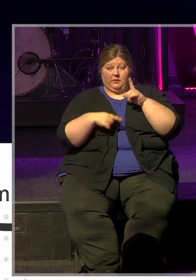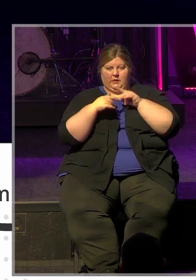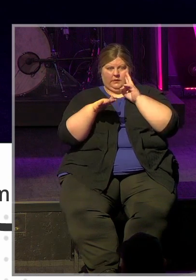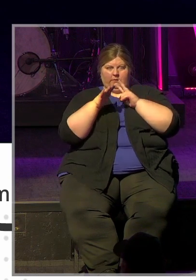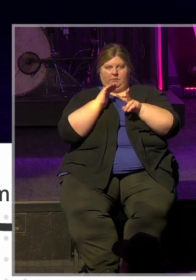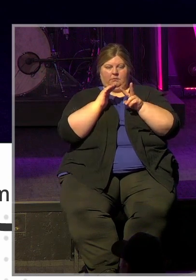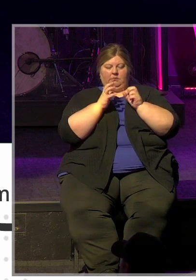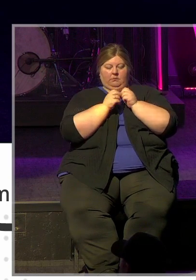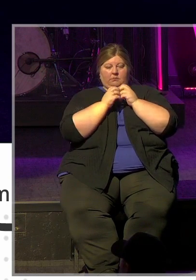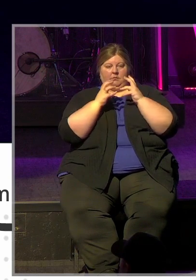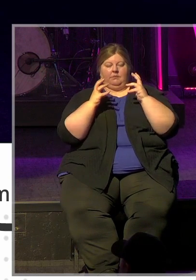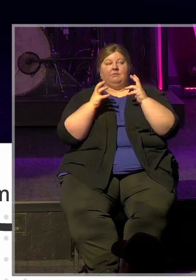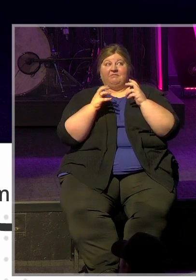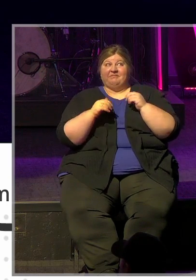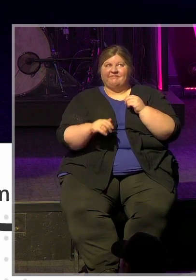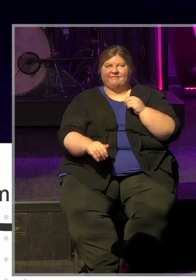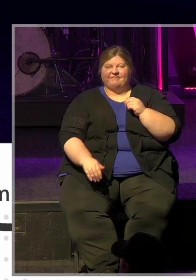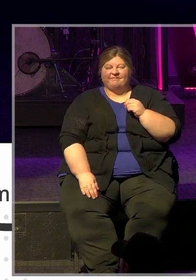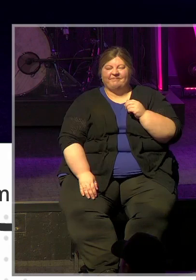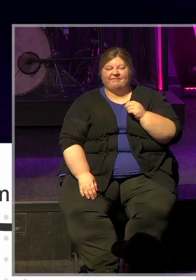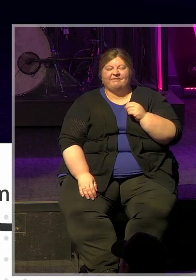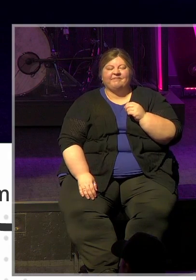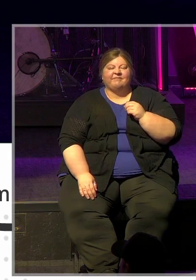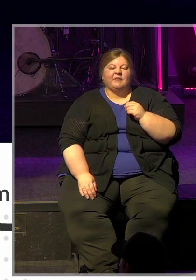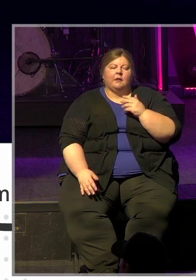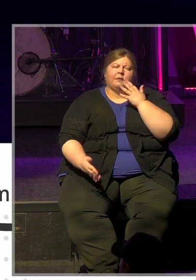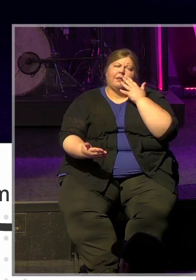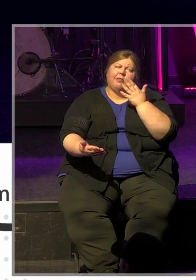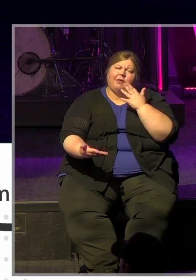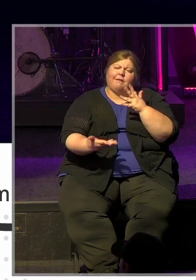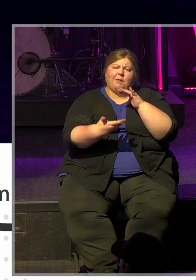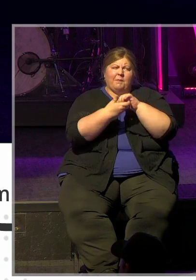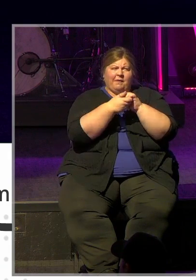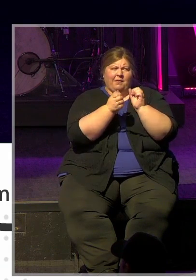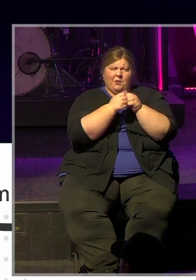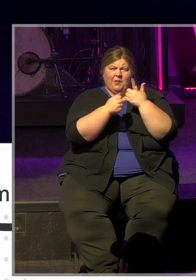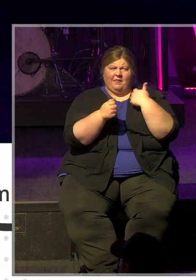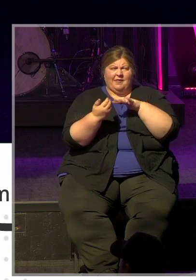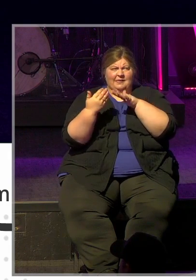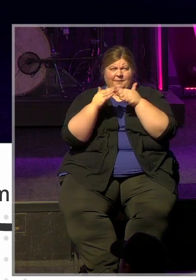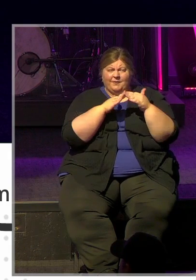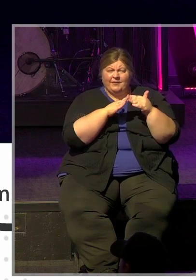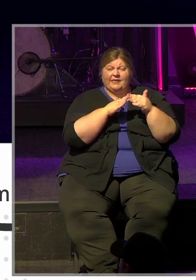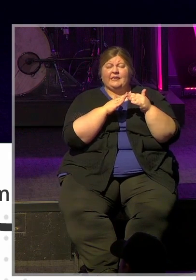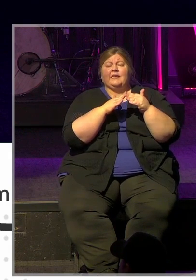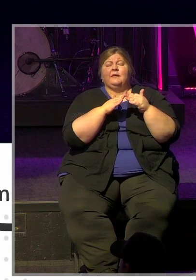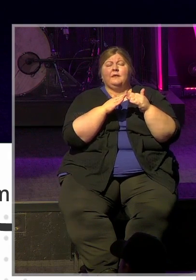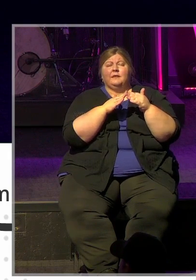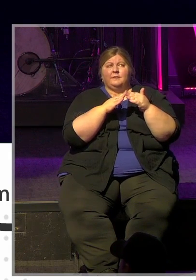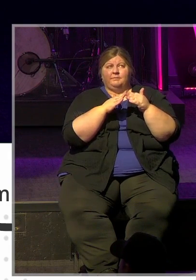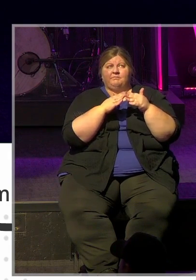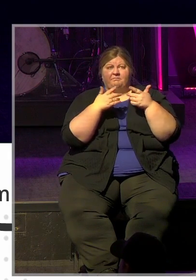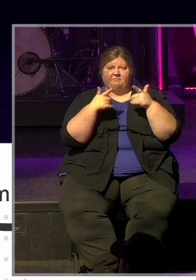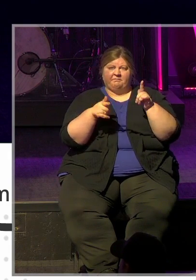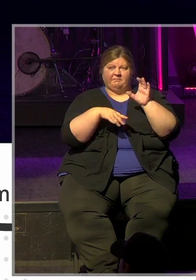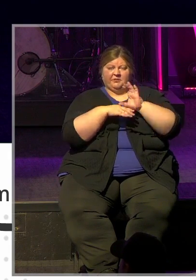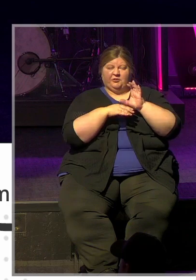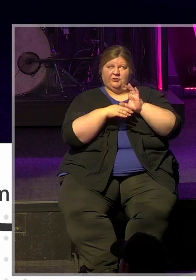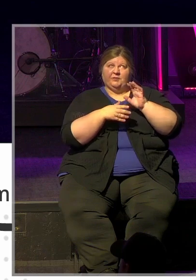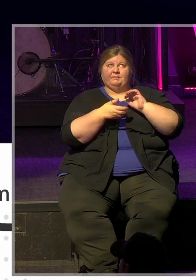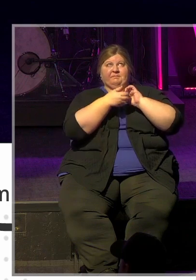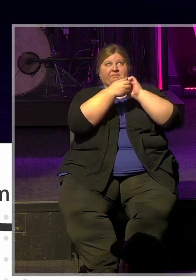our community. So thank you so much for how you've been partnering in our community and being the hands and feet of Jesus, truly.